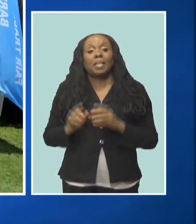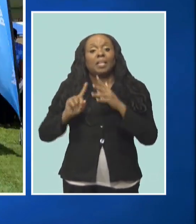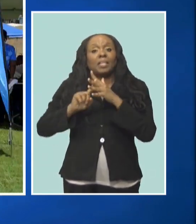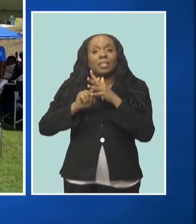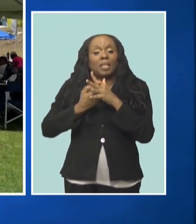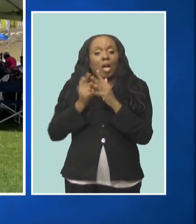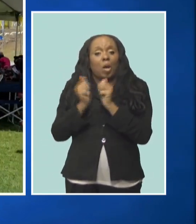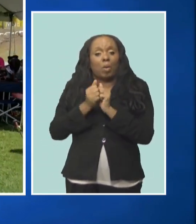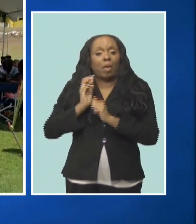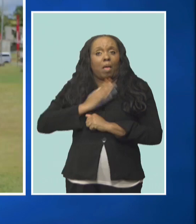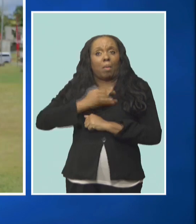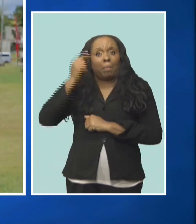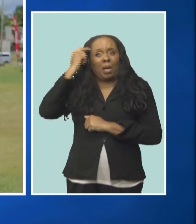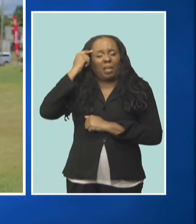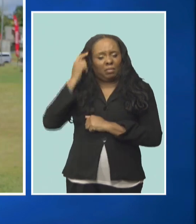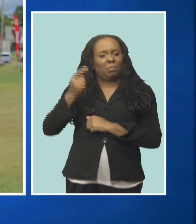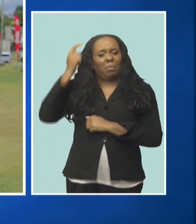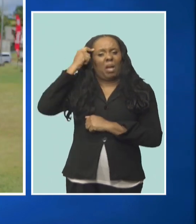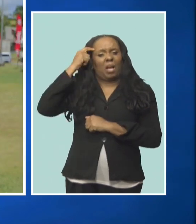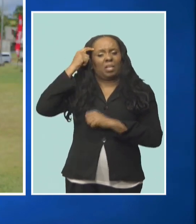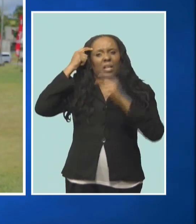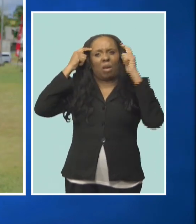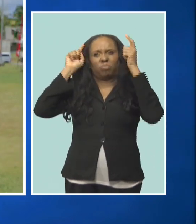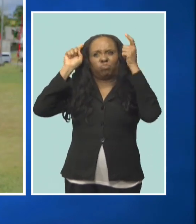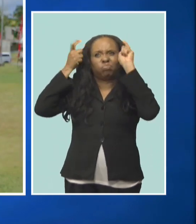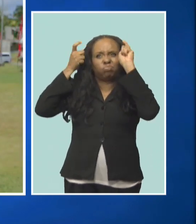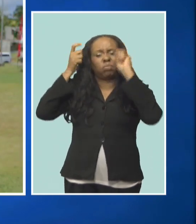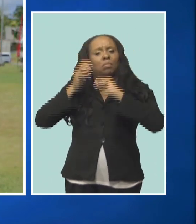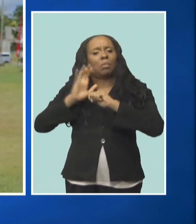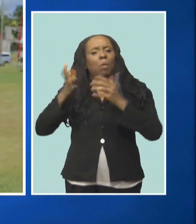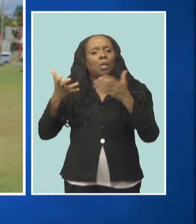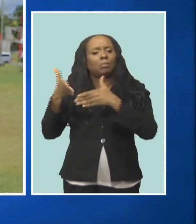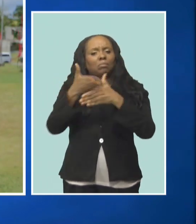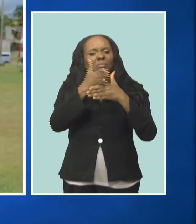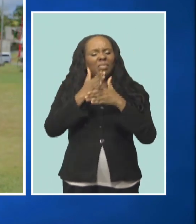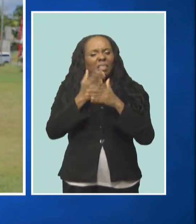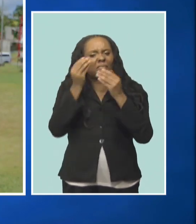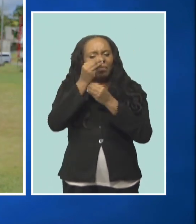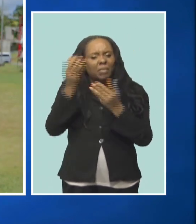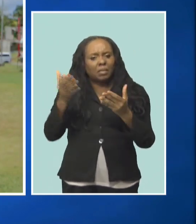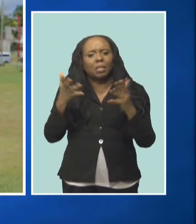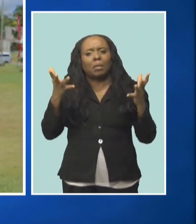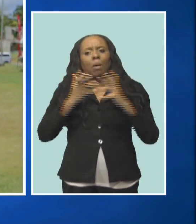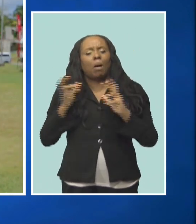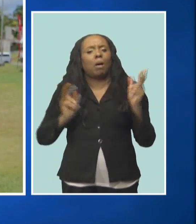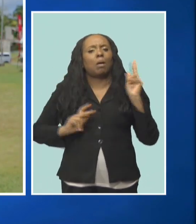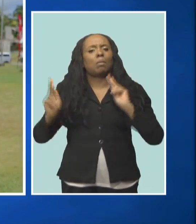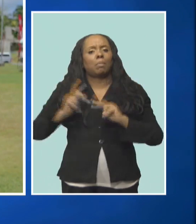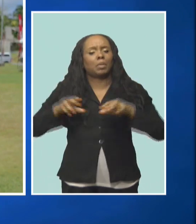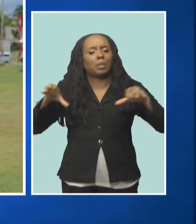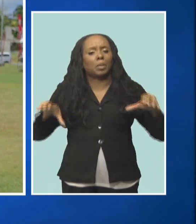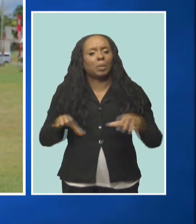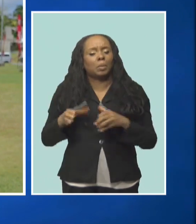a mindset. So we are hoping that we can share that information to get people on board, to do things that will protect